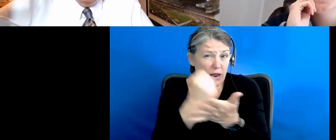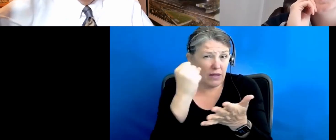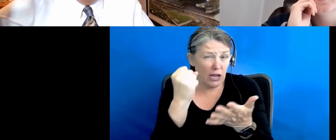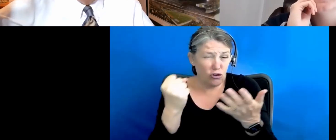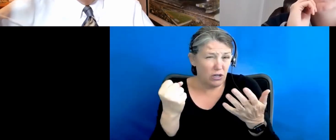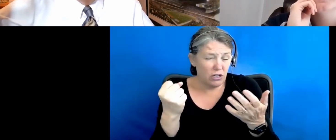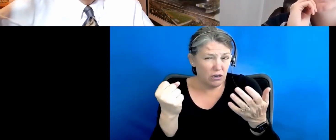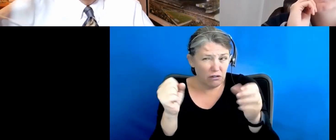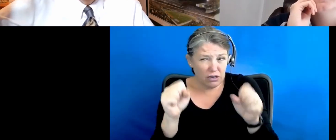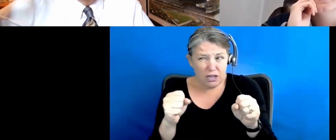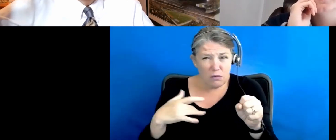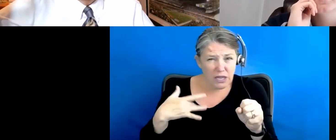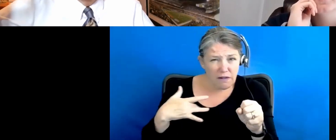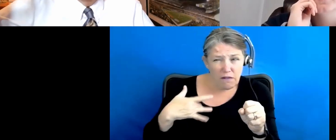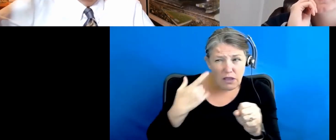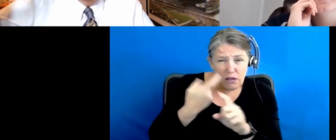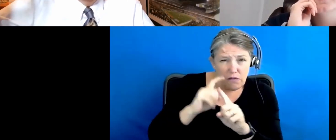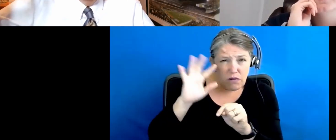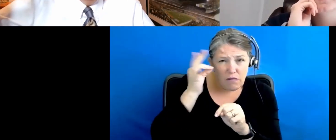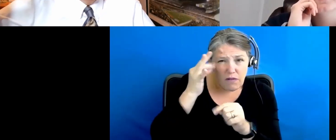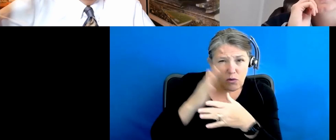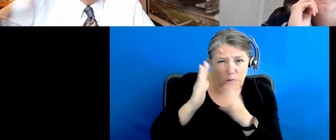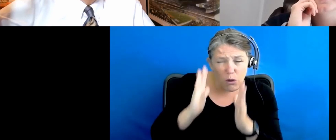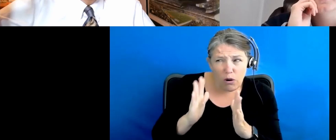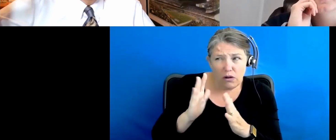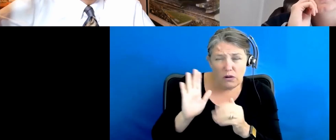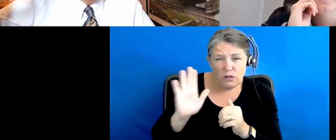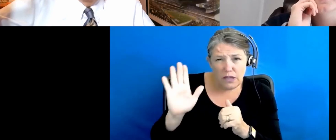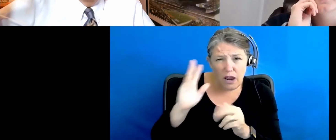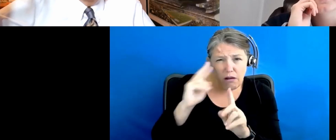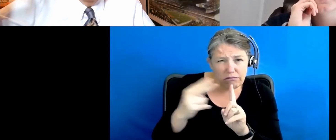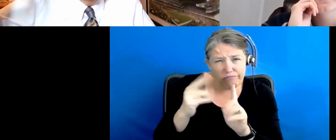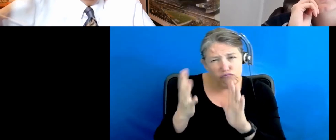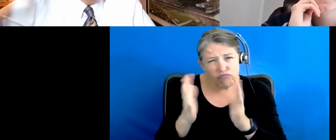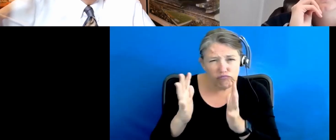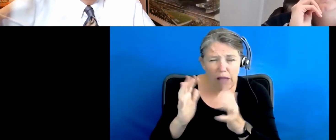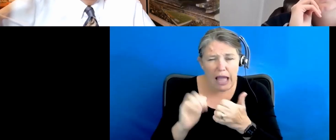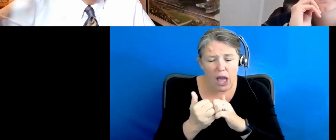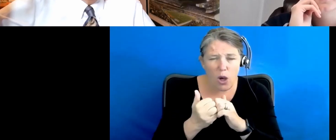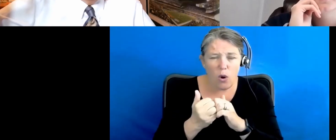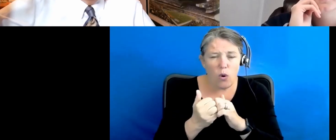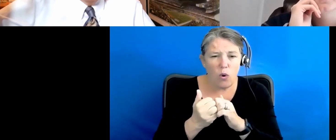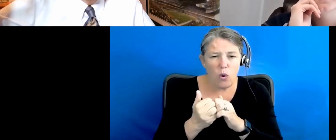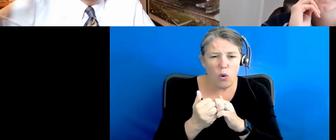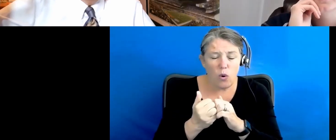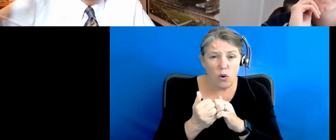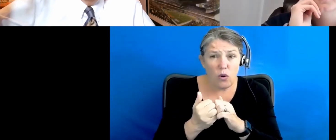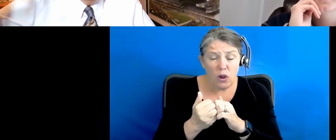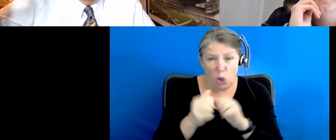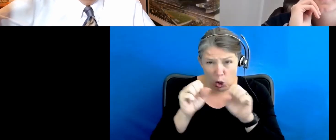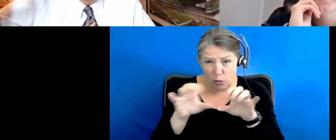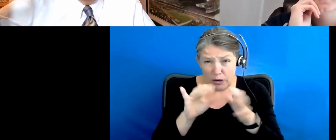from our federal partners and what the likelihood would be to move to get the treaty